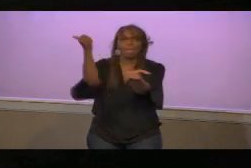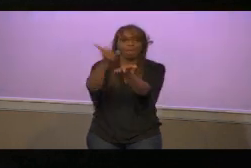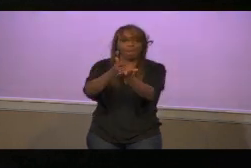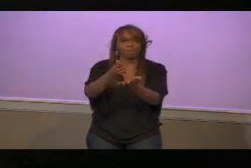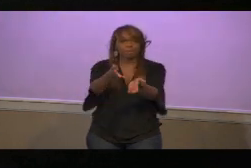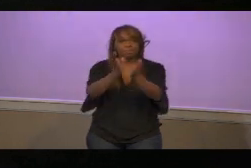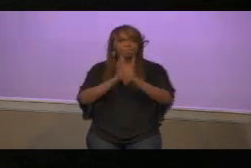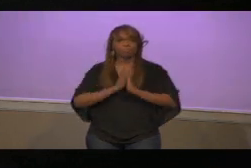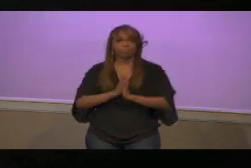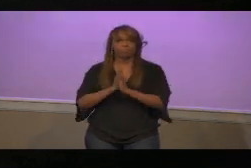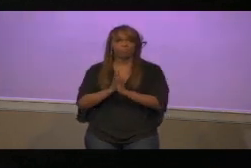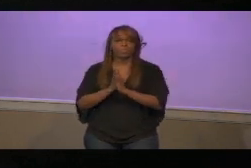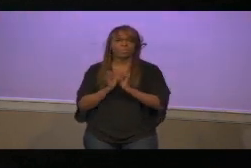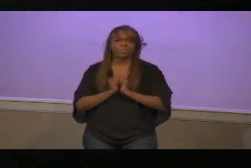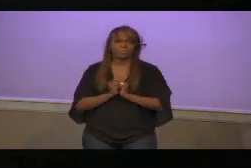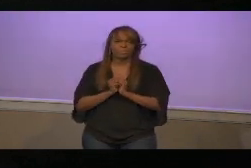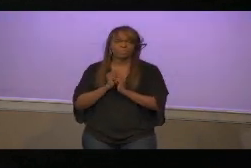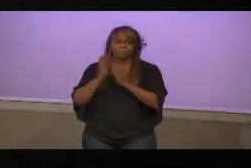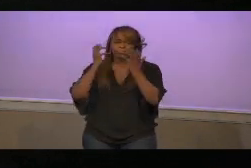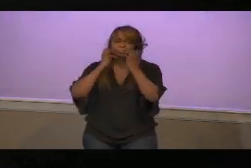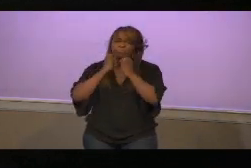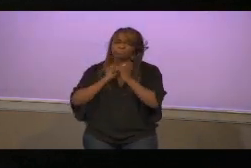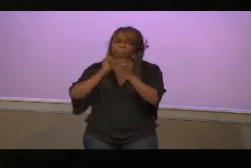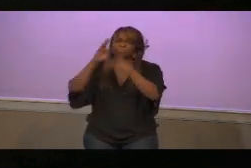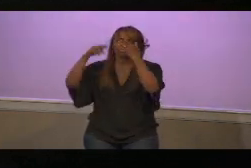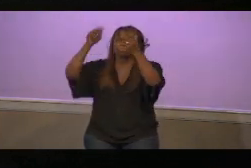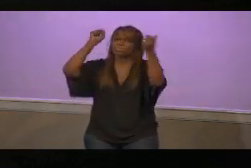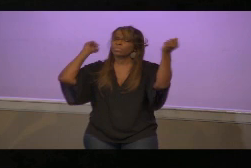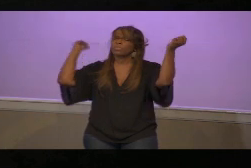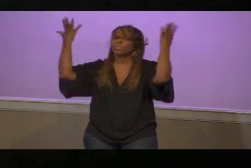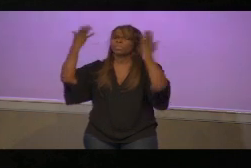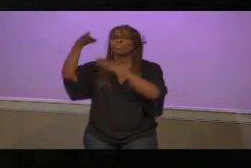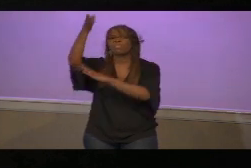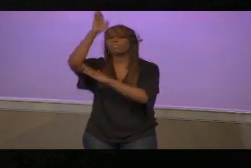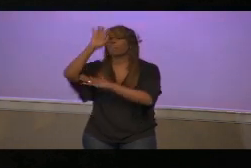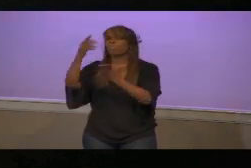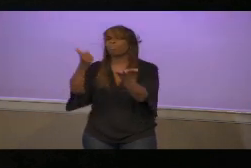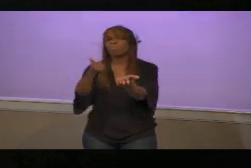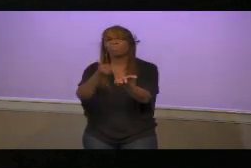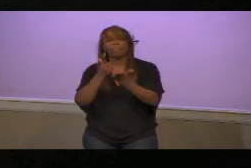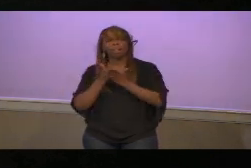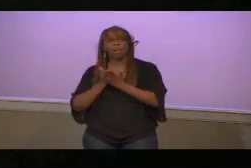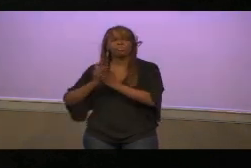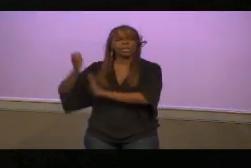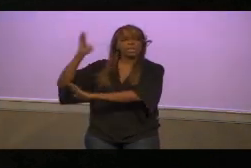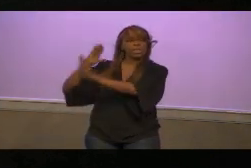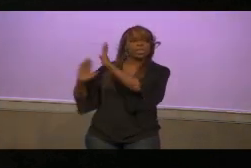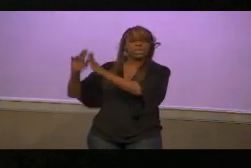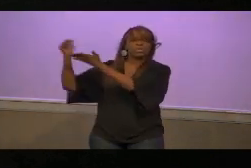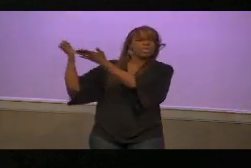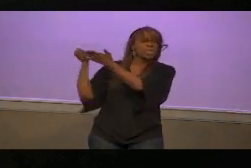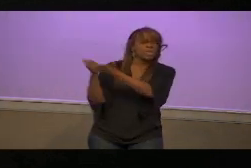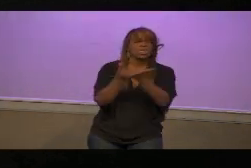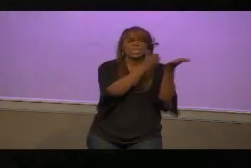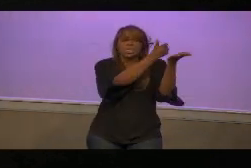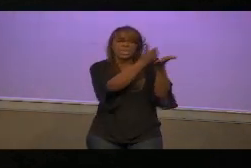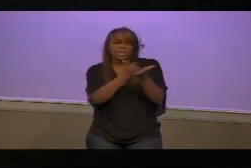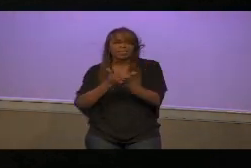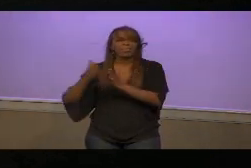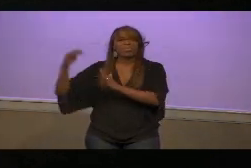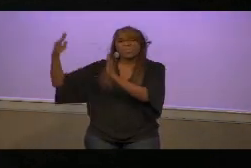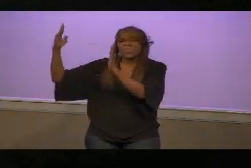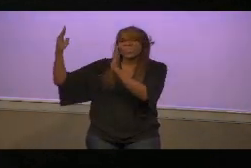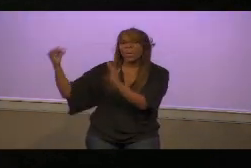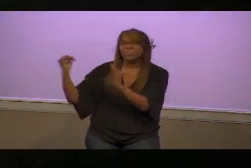you'll pray with me now. Gracious God and Father, you've been our help in times past. You are our hope in ages